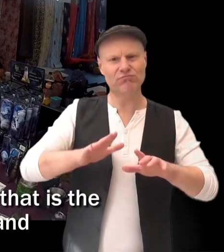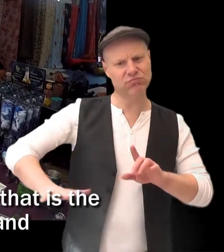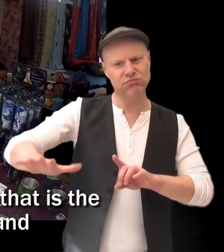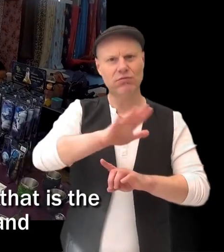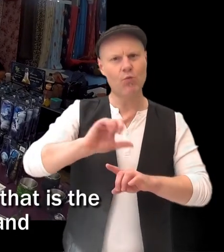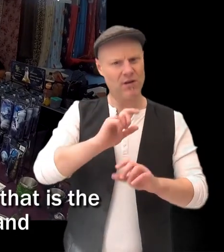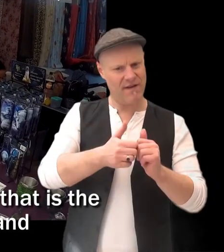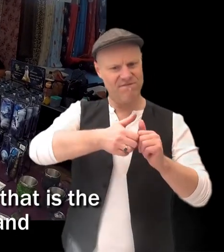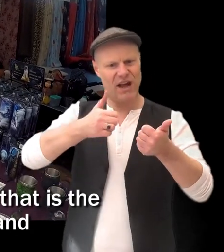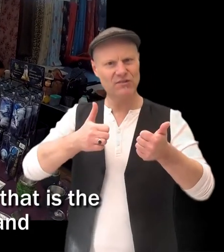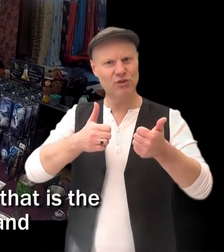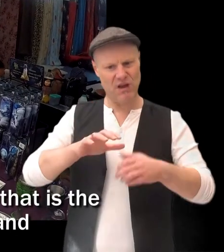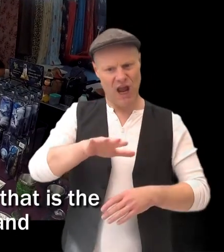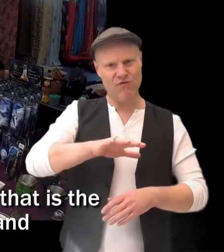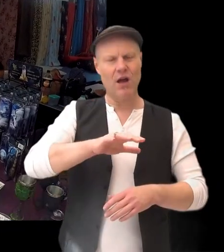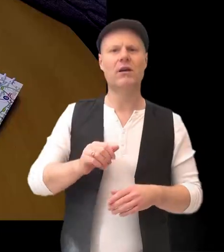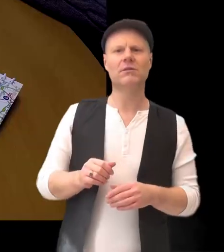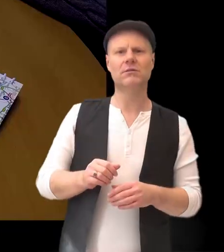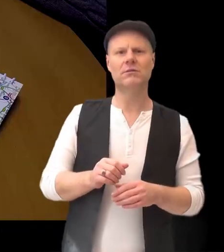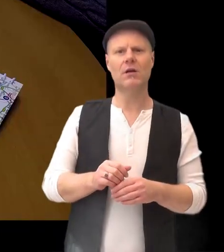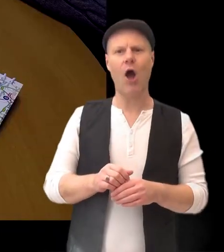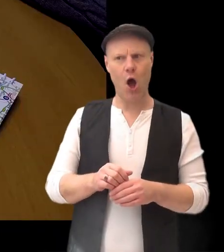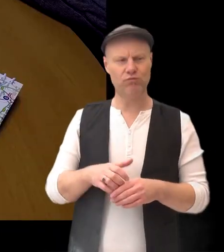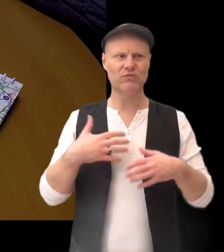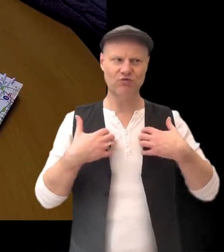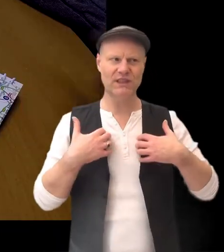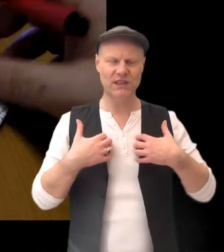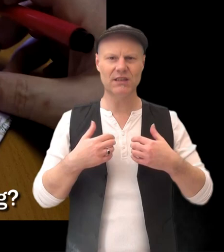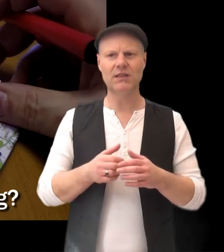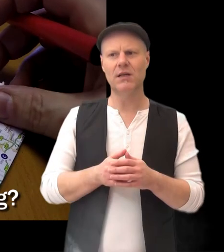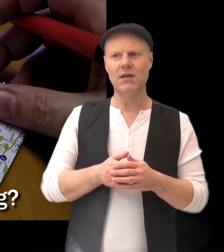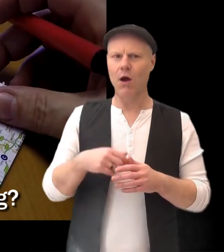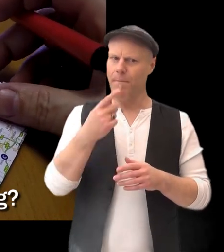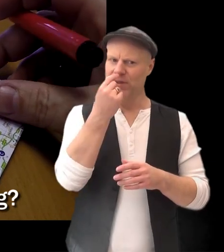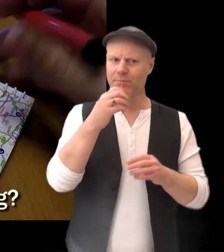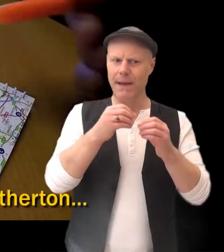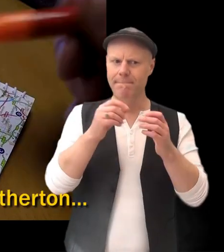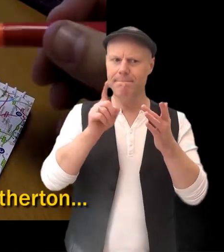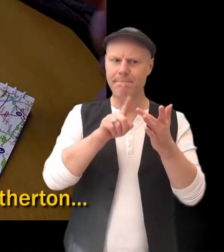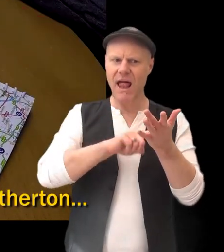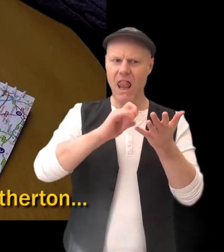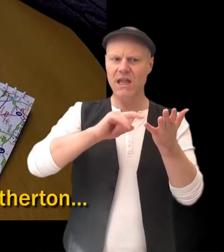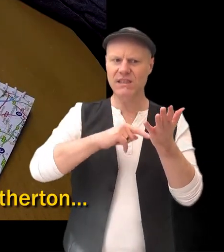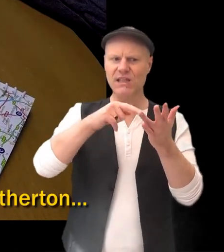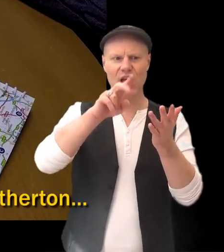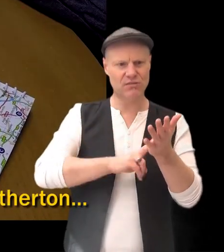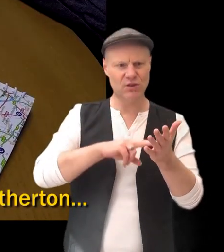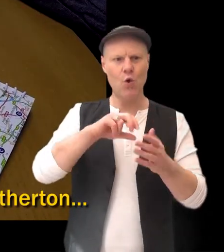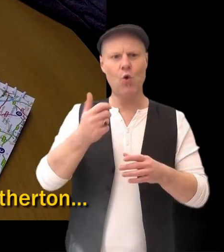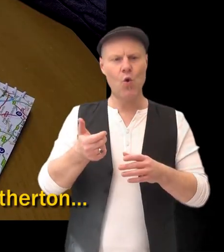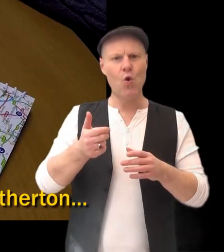country that is the old industrial heartland. Oh. Yeah. Where are we that going? That could be